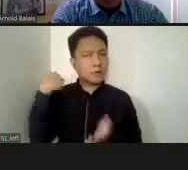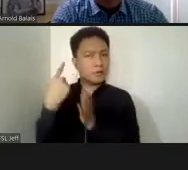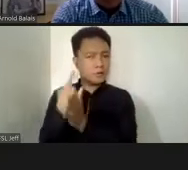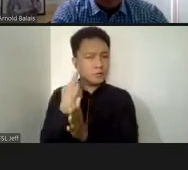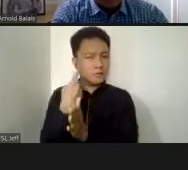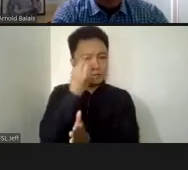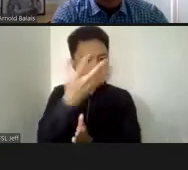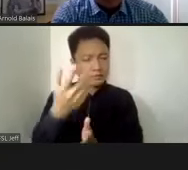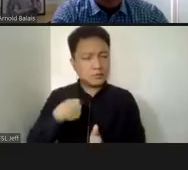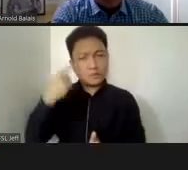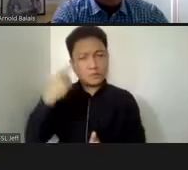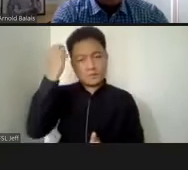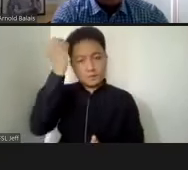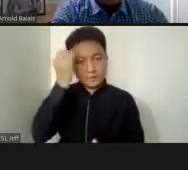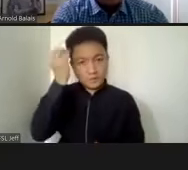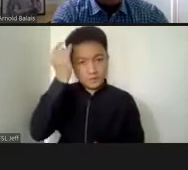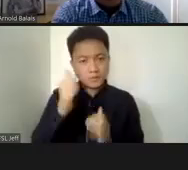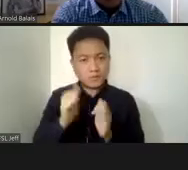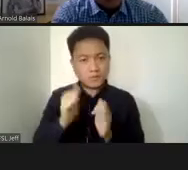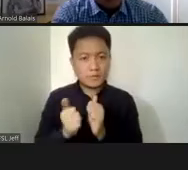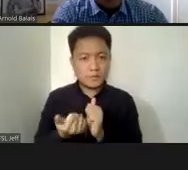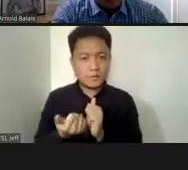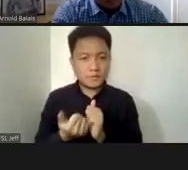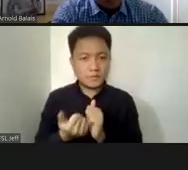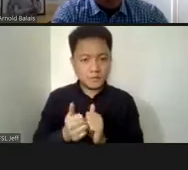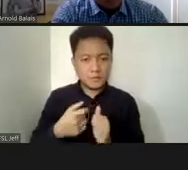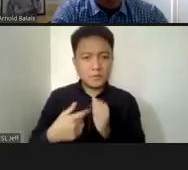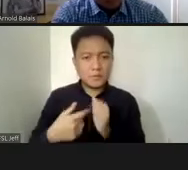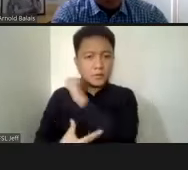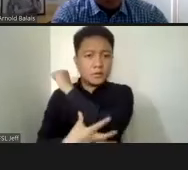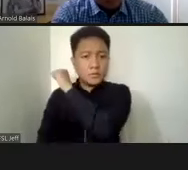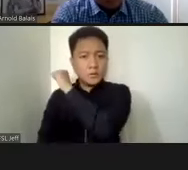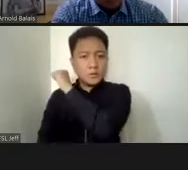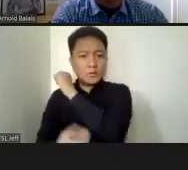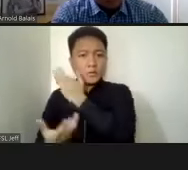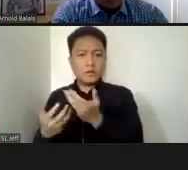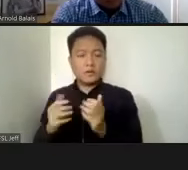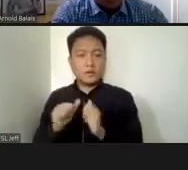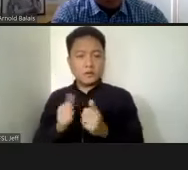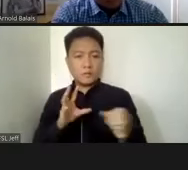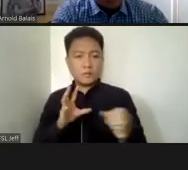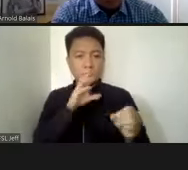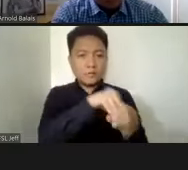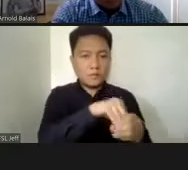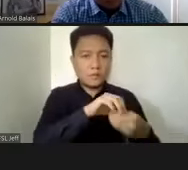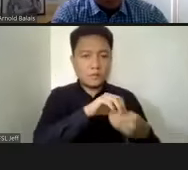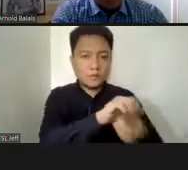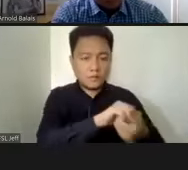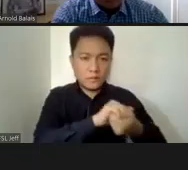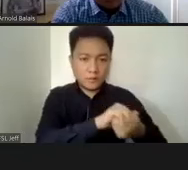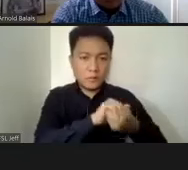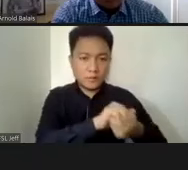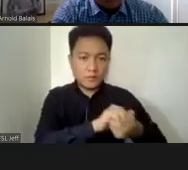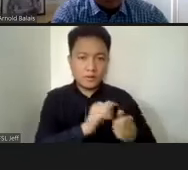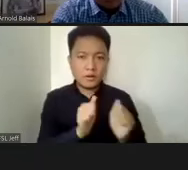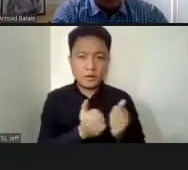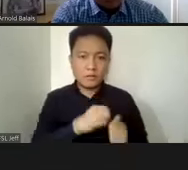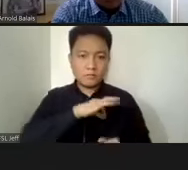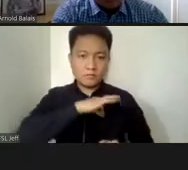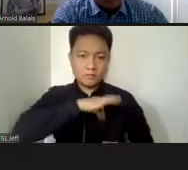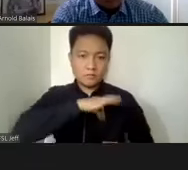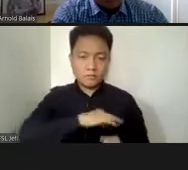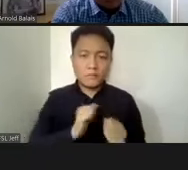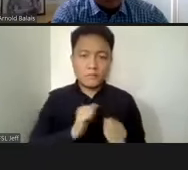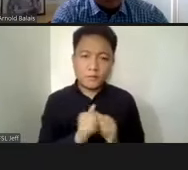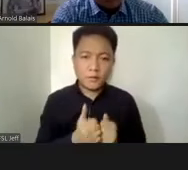of renewable. And there are many technologies available already. You see, when it comes to energy